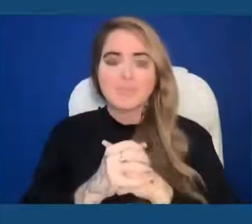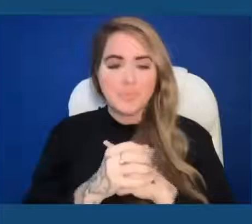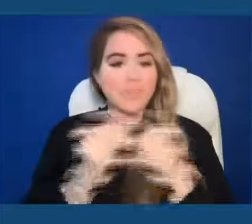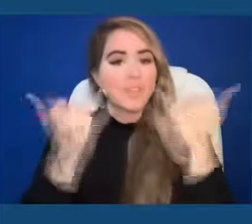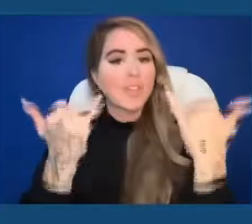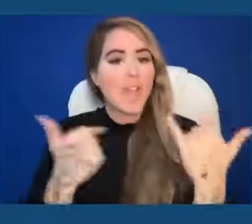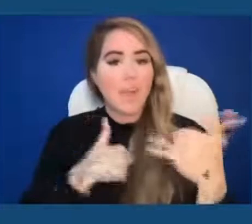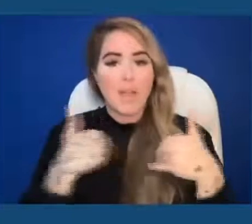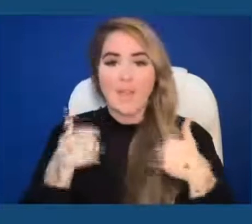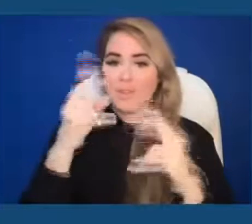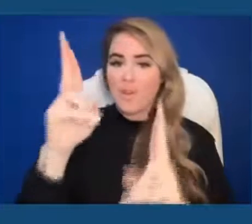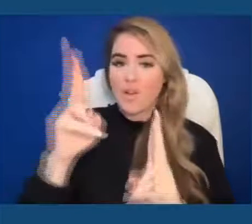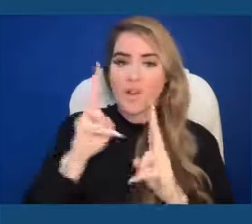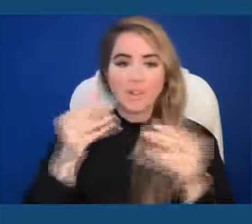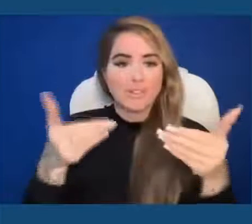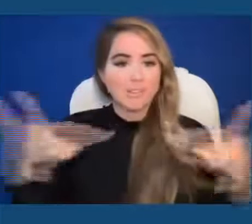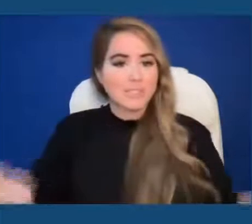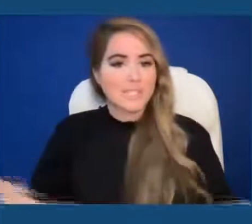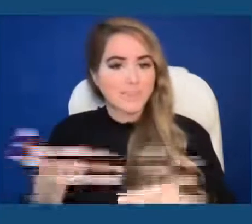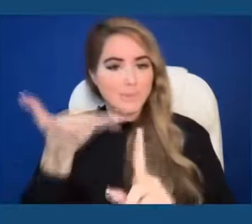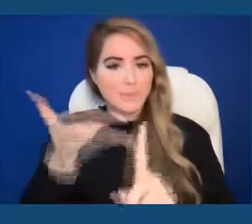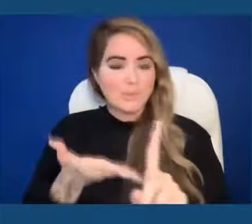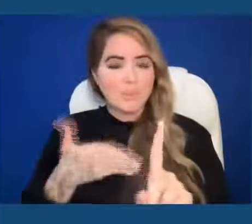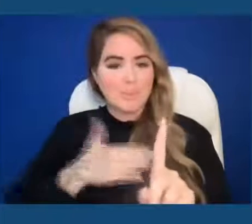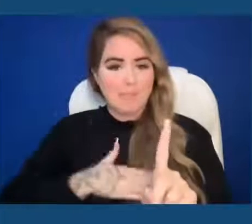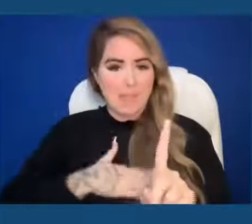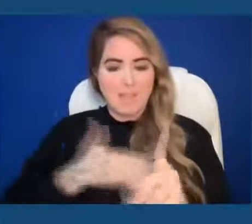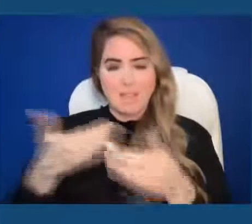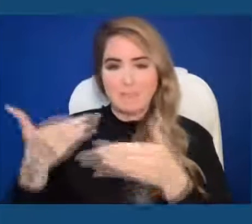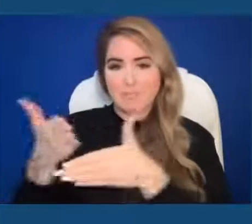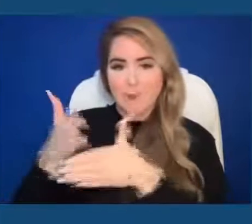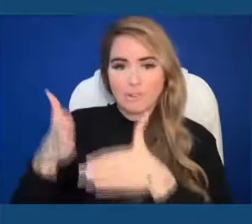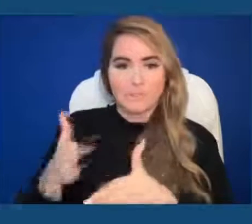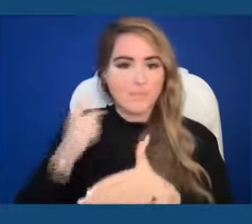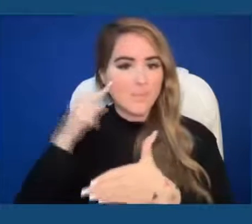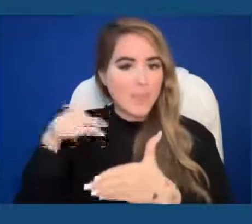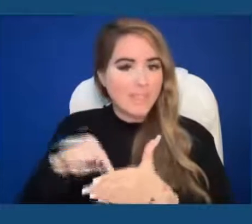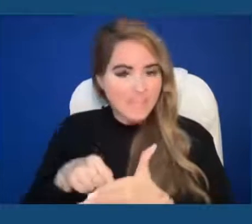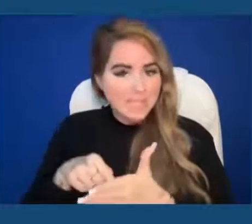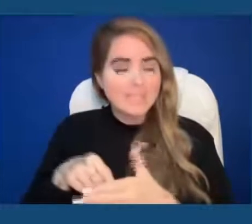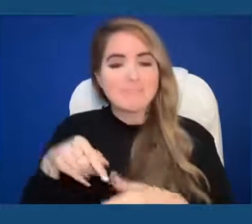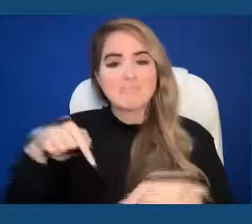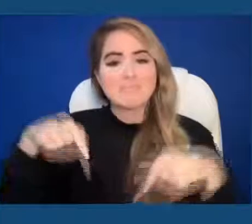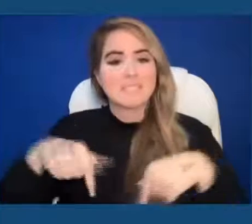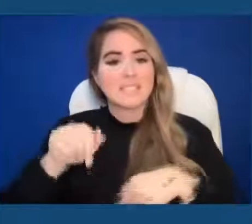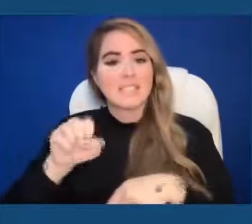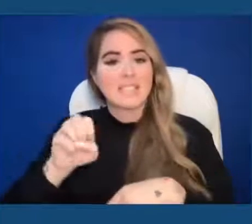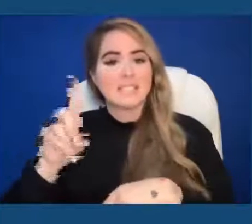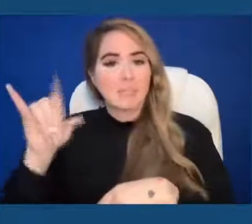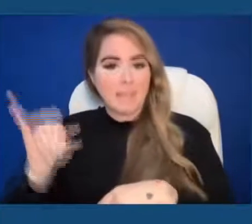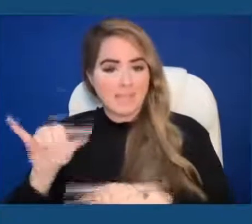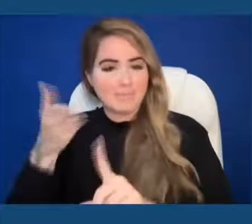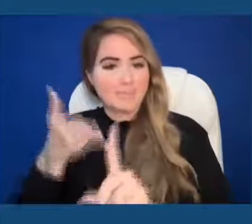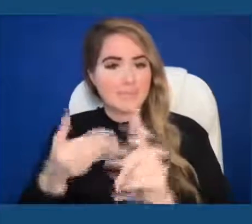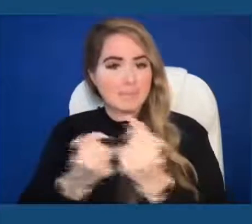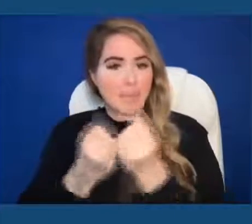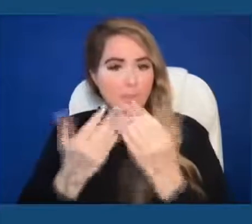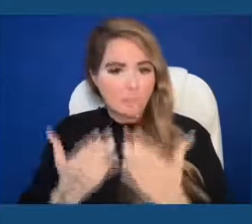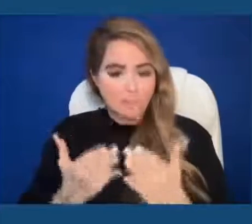have the honor of introducing my partner in this venture in the Assembly sponsor, Assemblymember